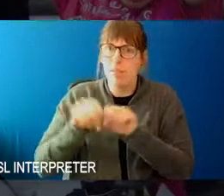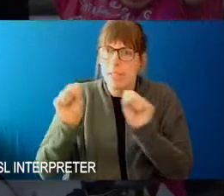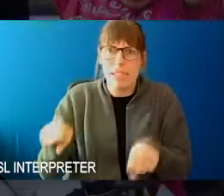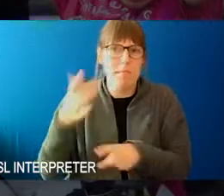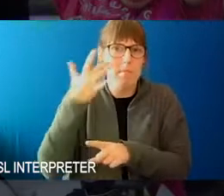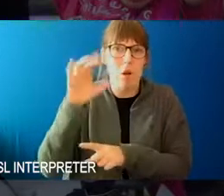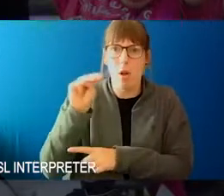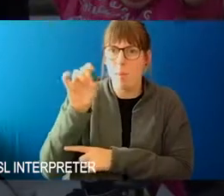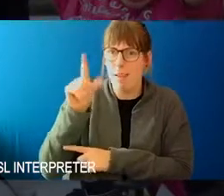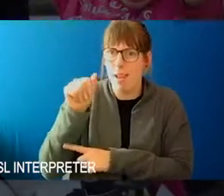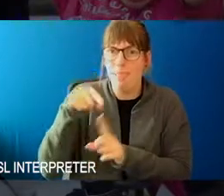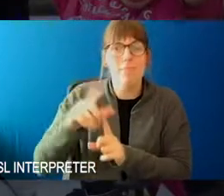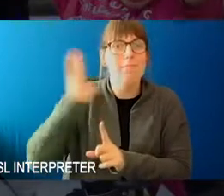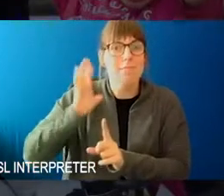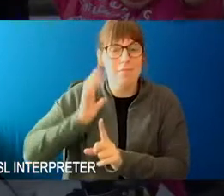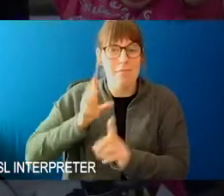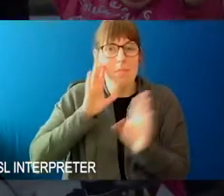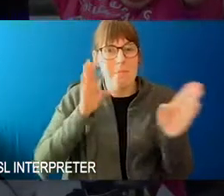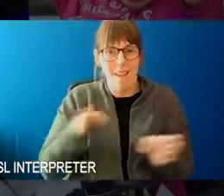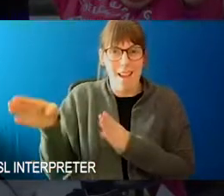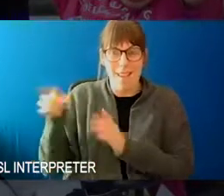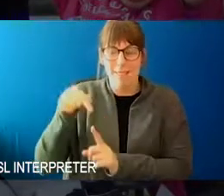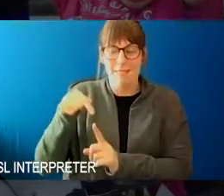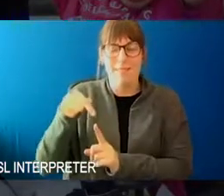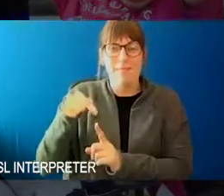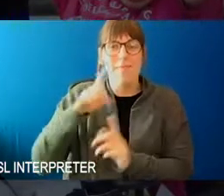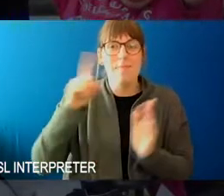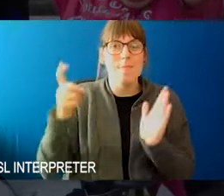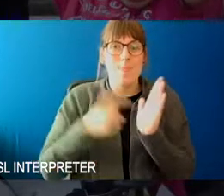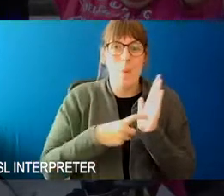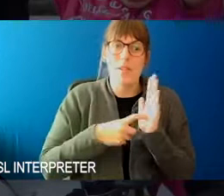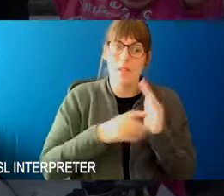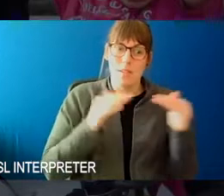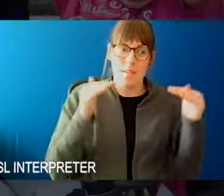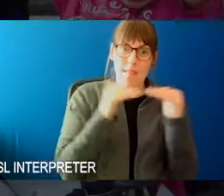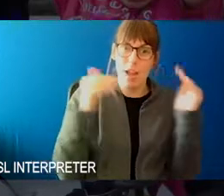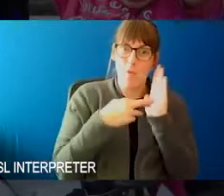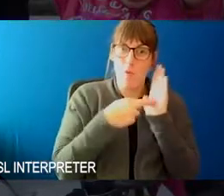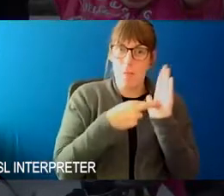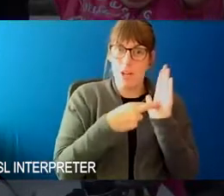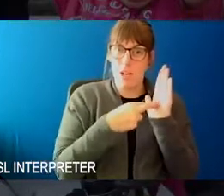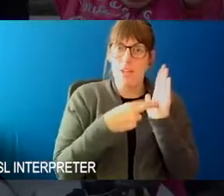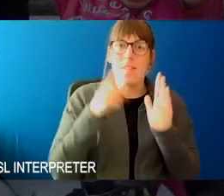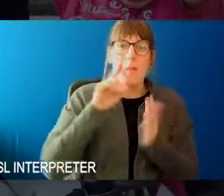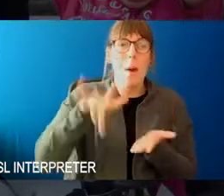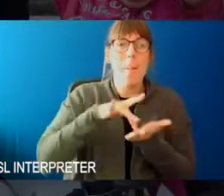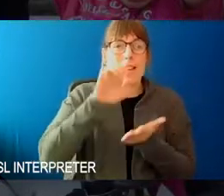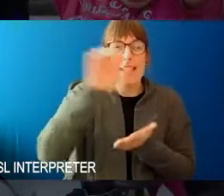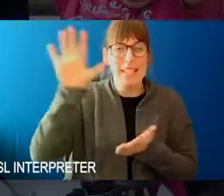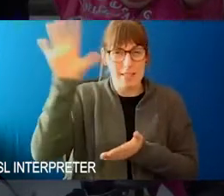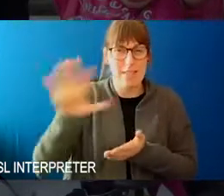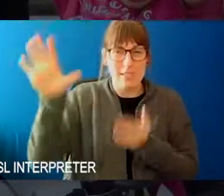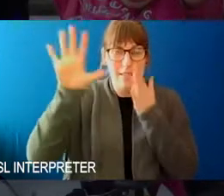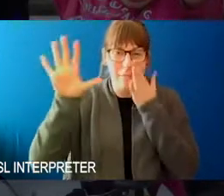trusted, smart, whole system media whose origins was to fill the tremendous gap of fair